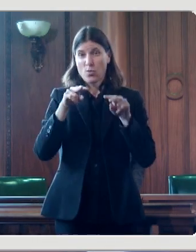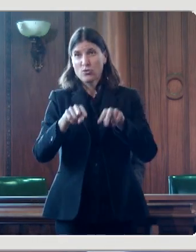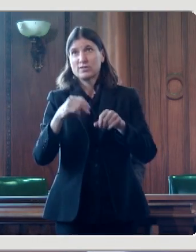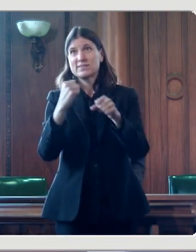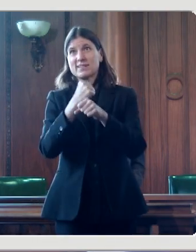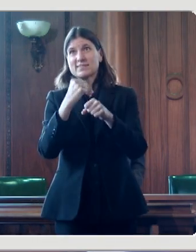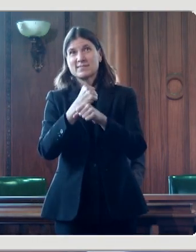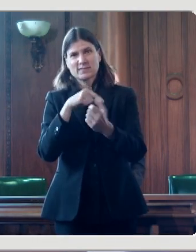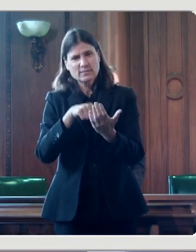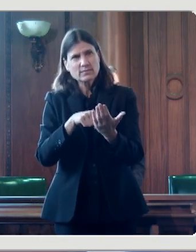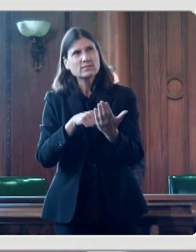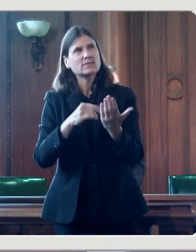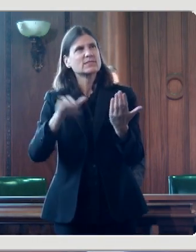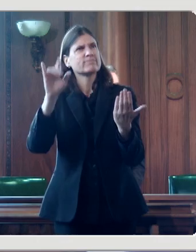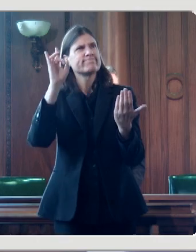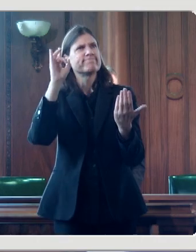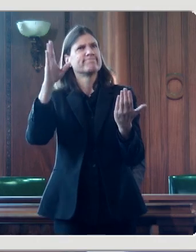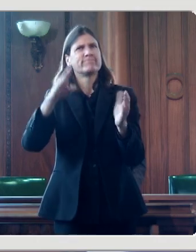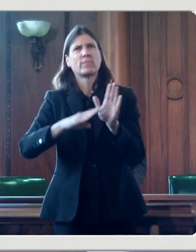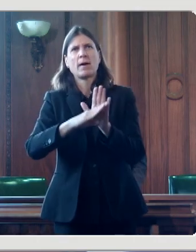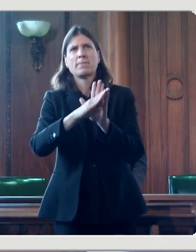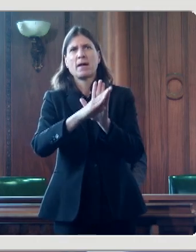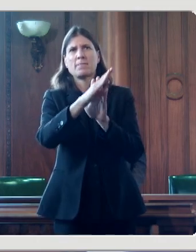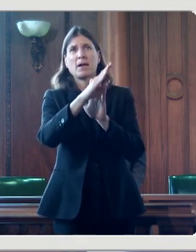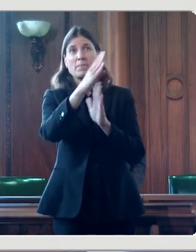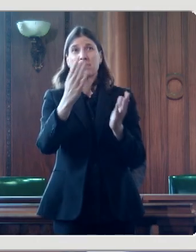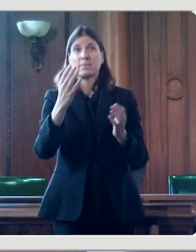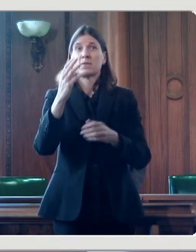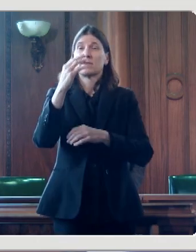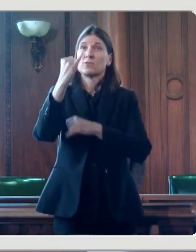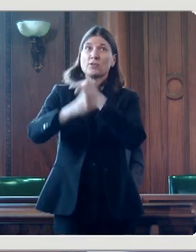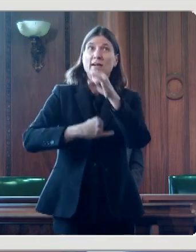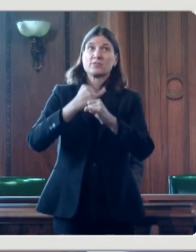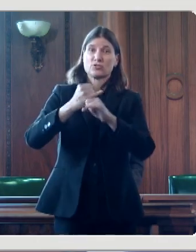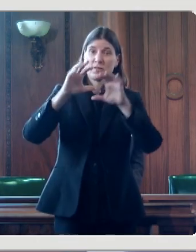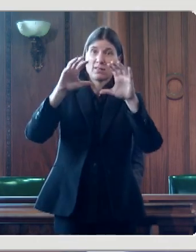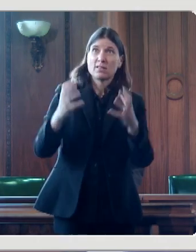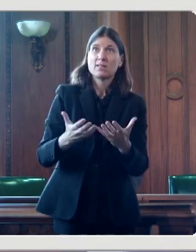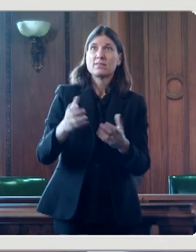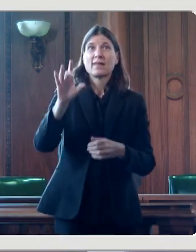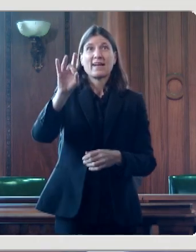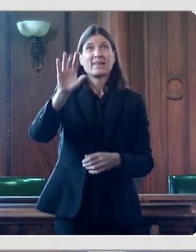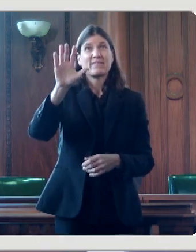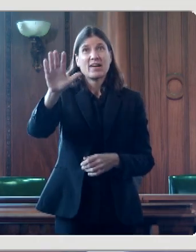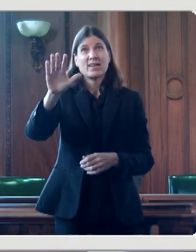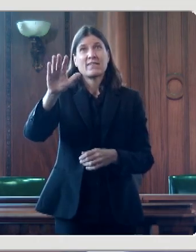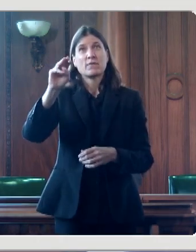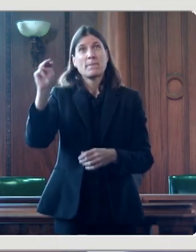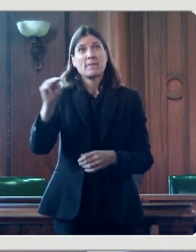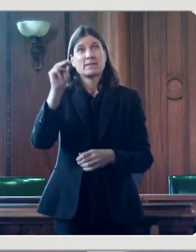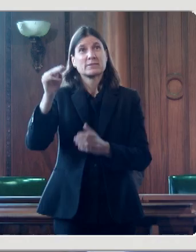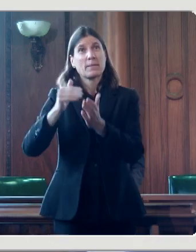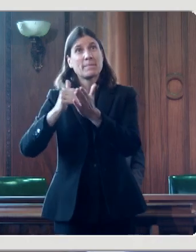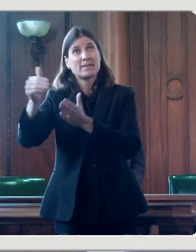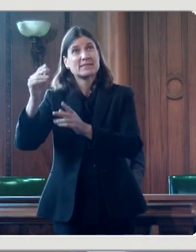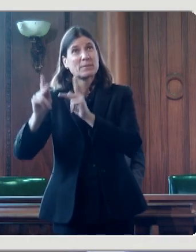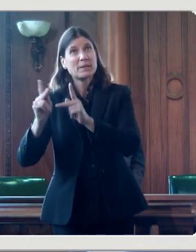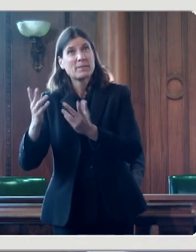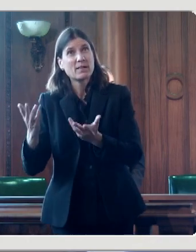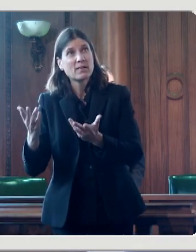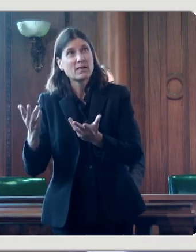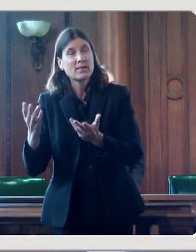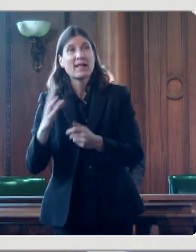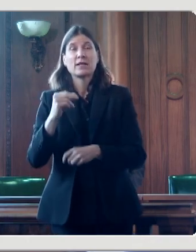85 million confirmed infections across the globe and the nearly 2 million deaths, with the 20 million confirmed infections here in the U.S. and